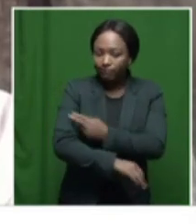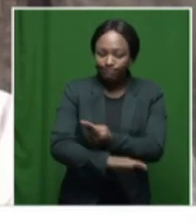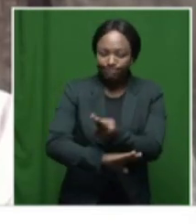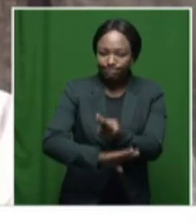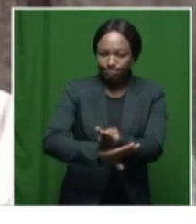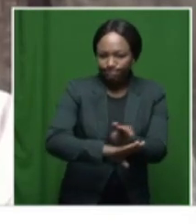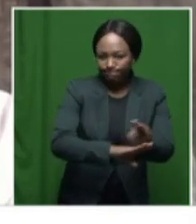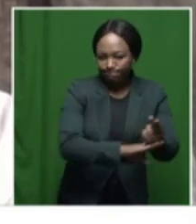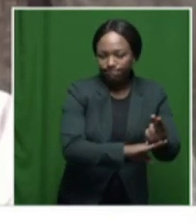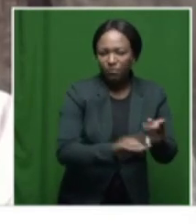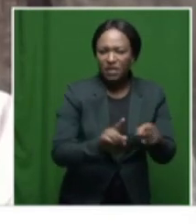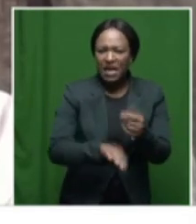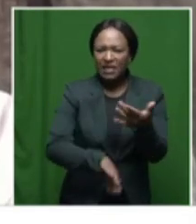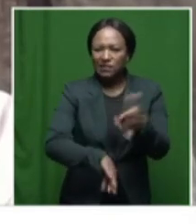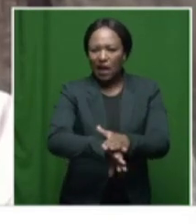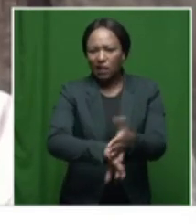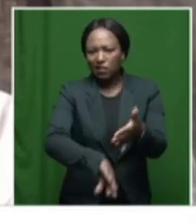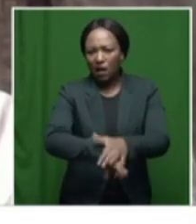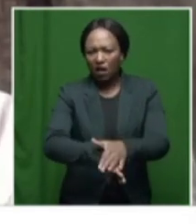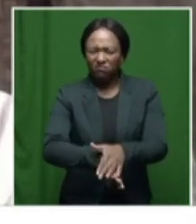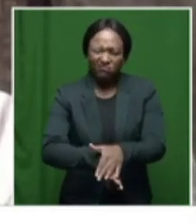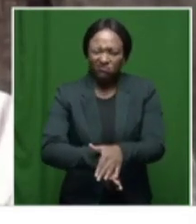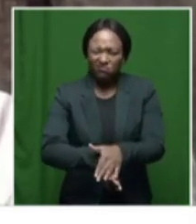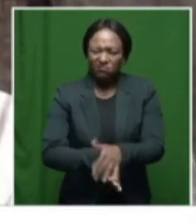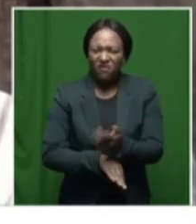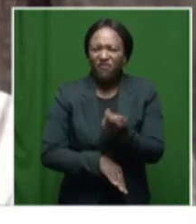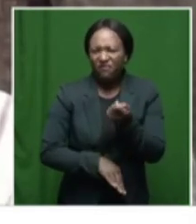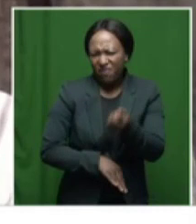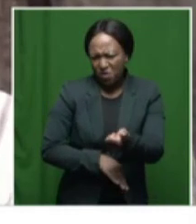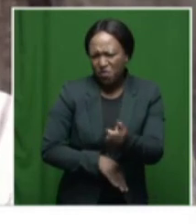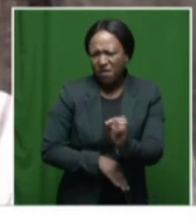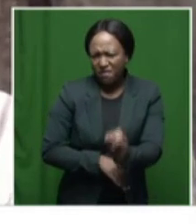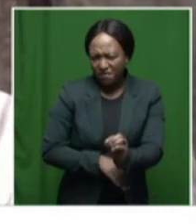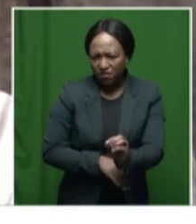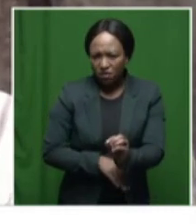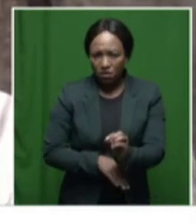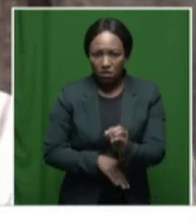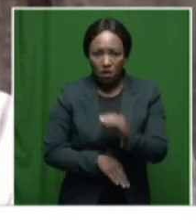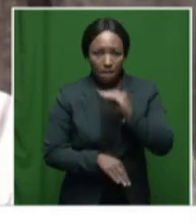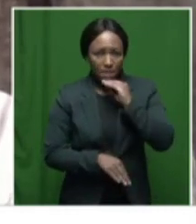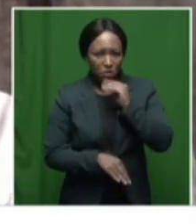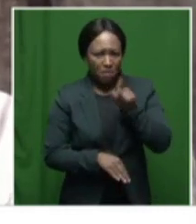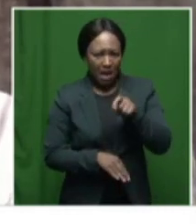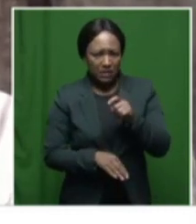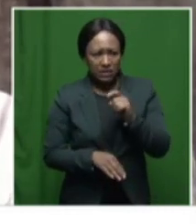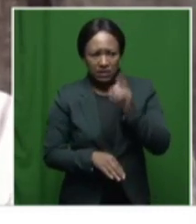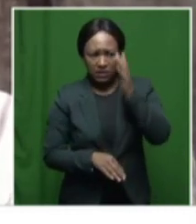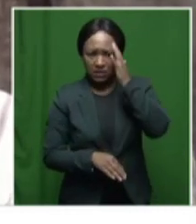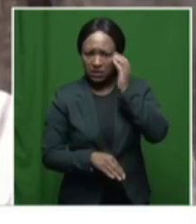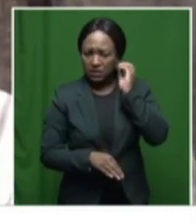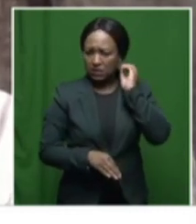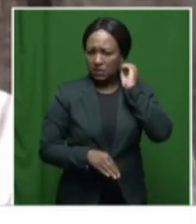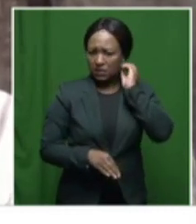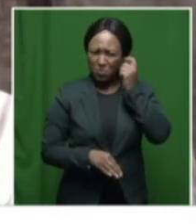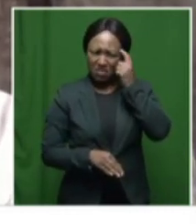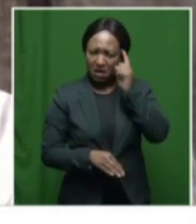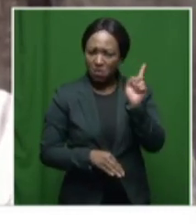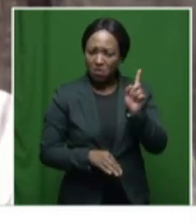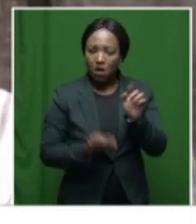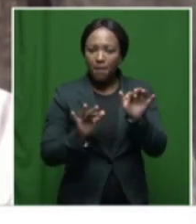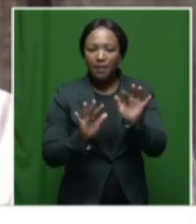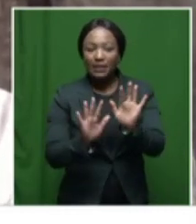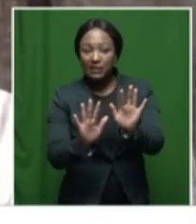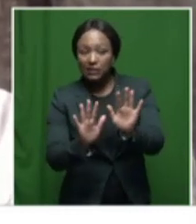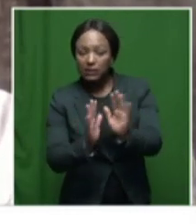deaths that also seem to still be low. And should we be reading anything into that? How do you then convince people